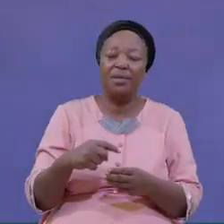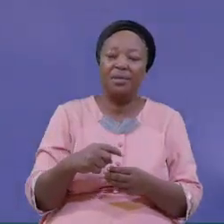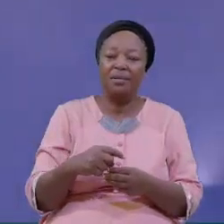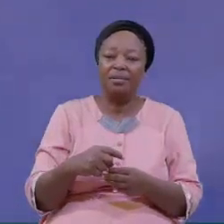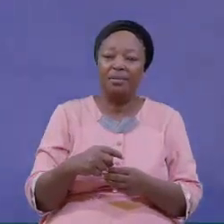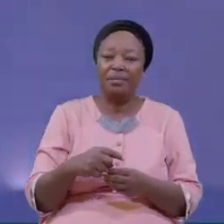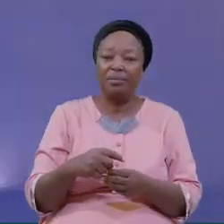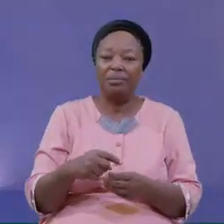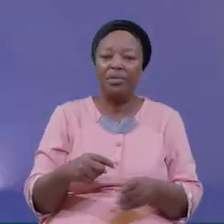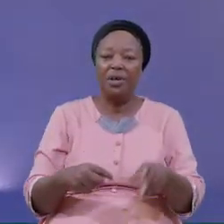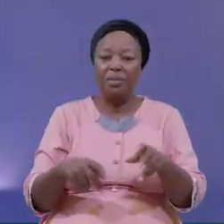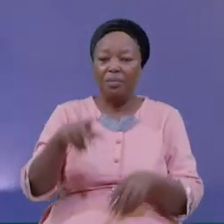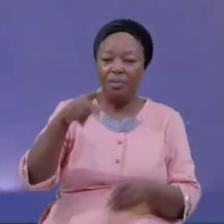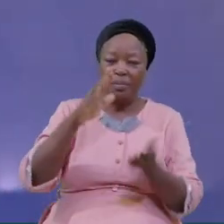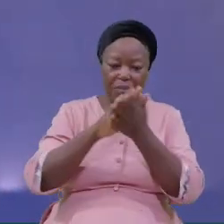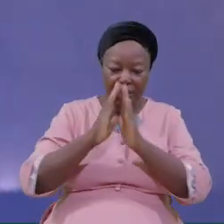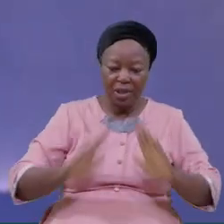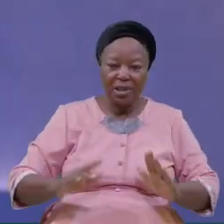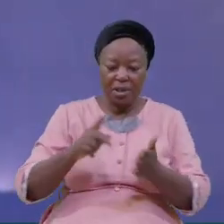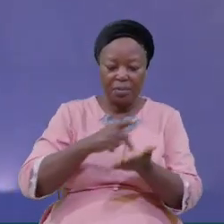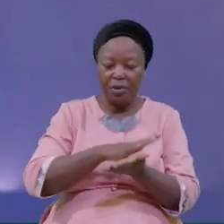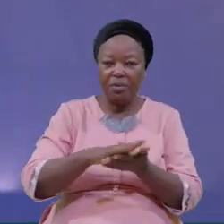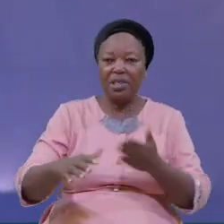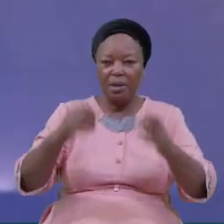Peace, purity, power.